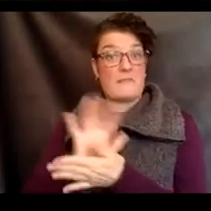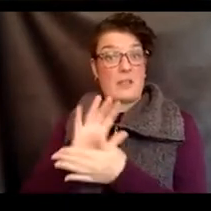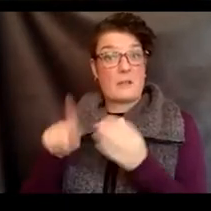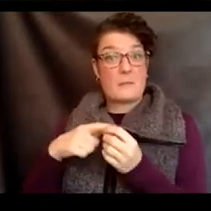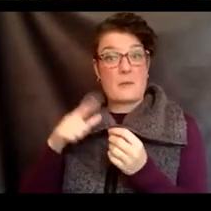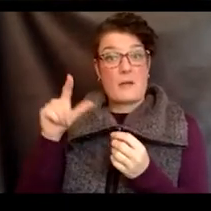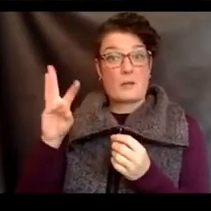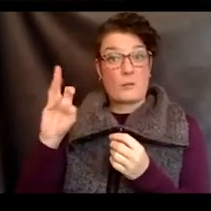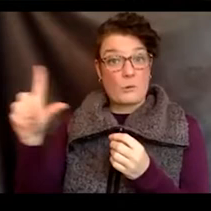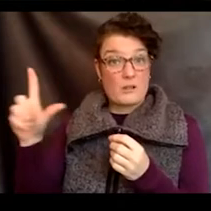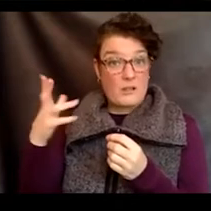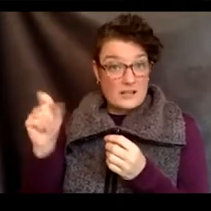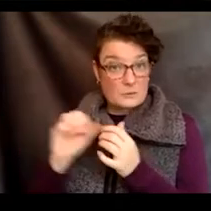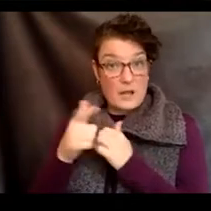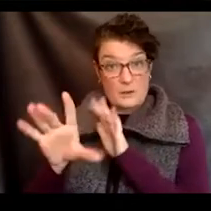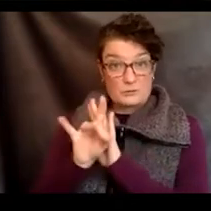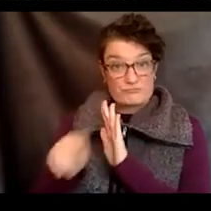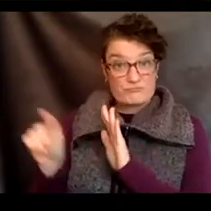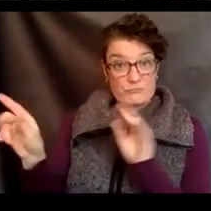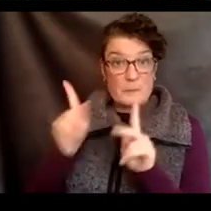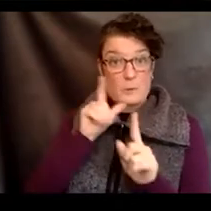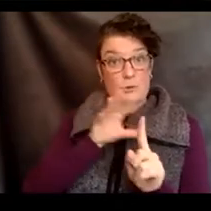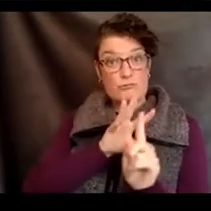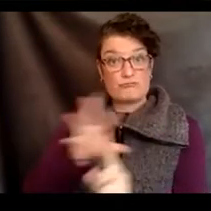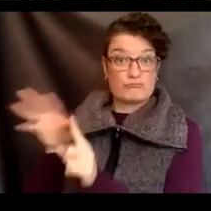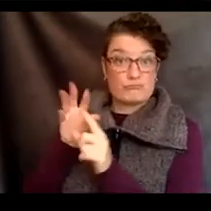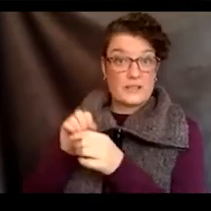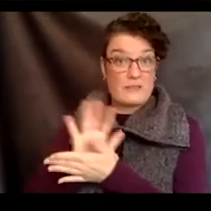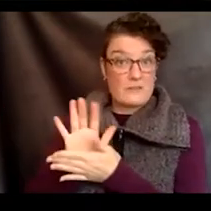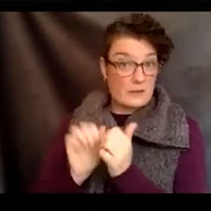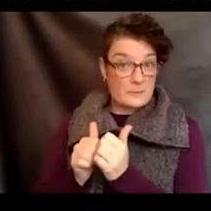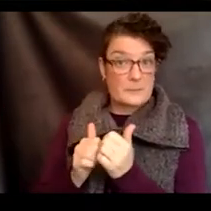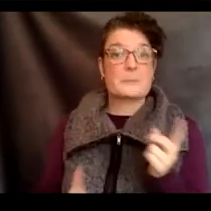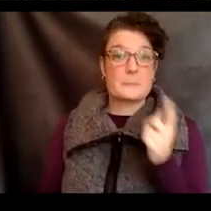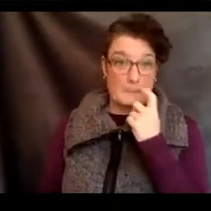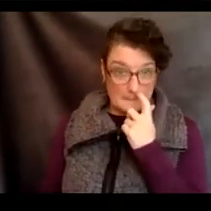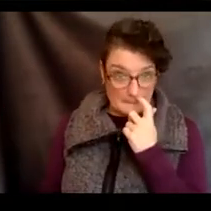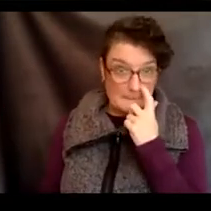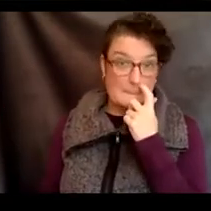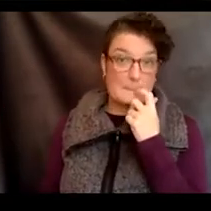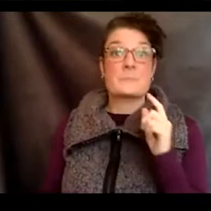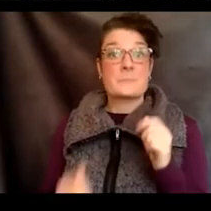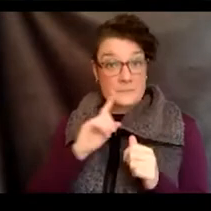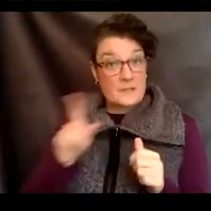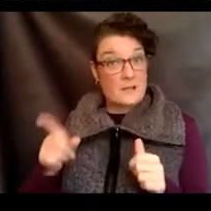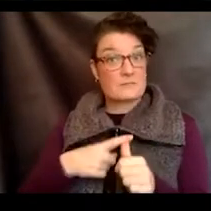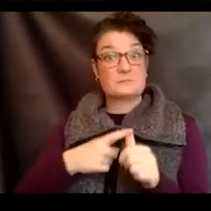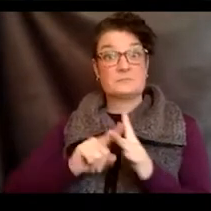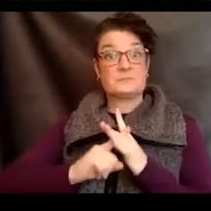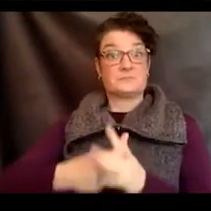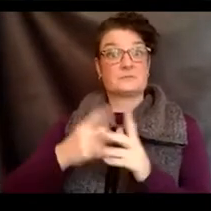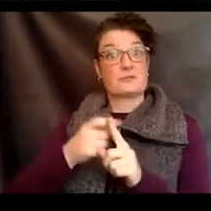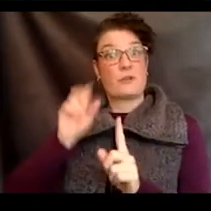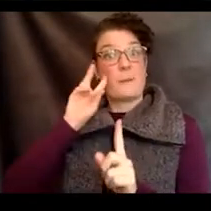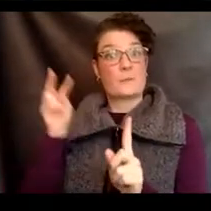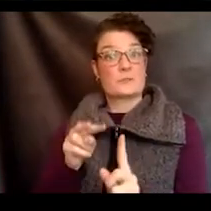you actually chose the main subjects that you ended up featuring in the film? Yeah, well, I actually started out looking at this from the